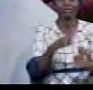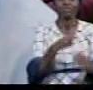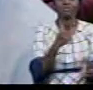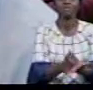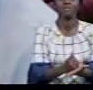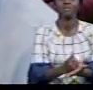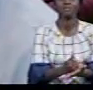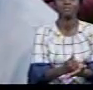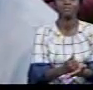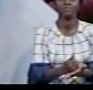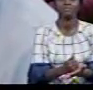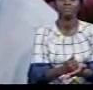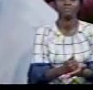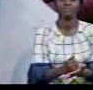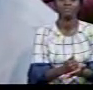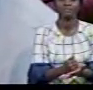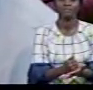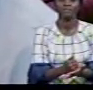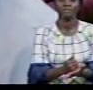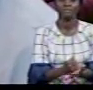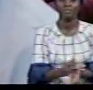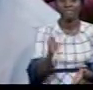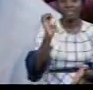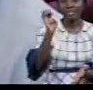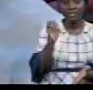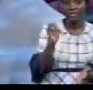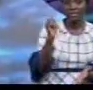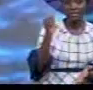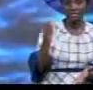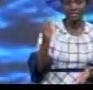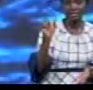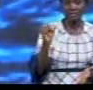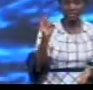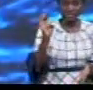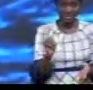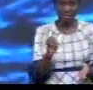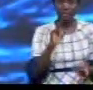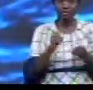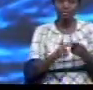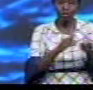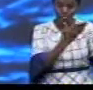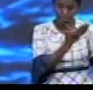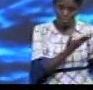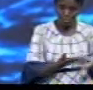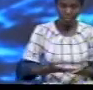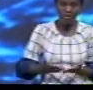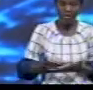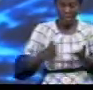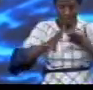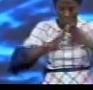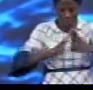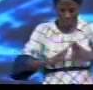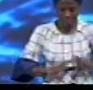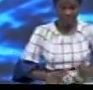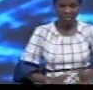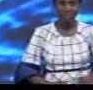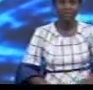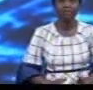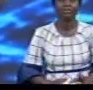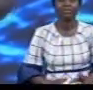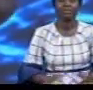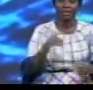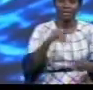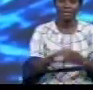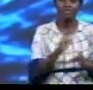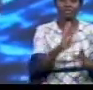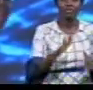Ease is to bring the peace in relation to ease in your life. He's the Prince